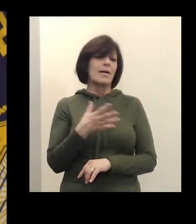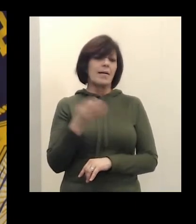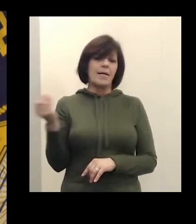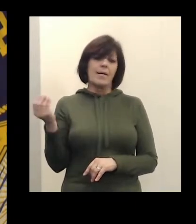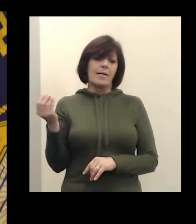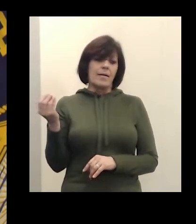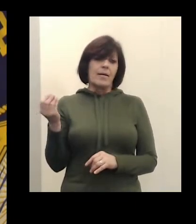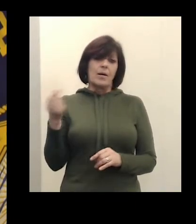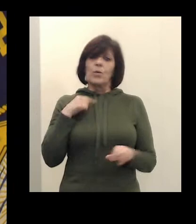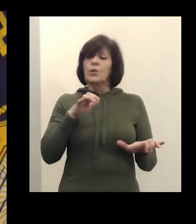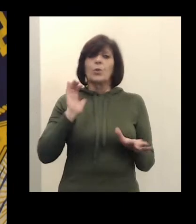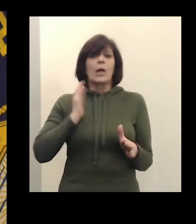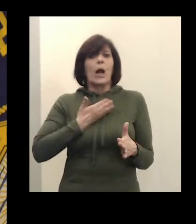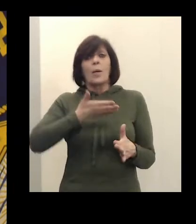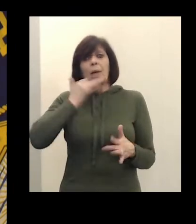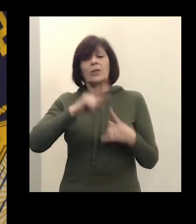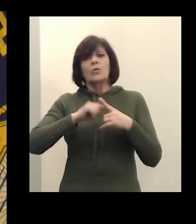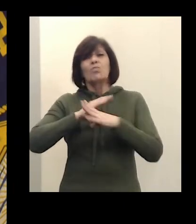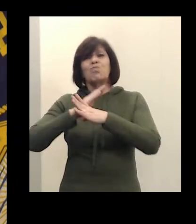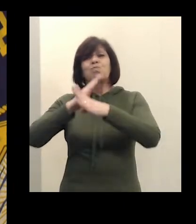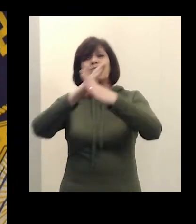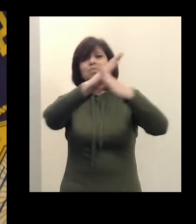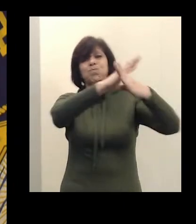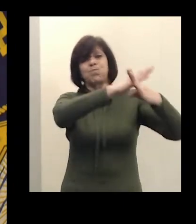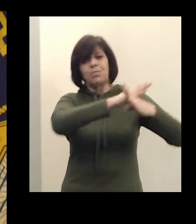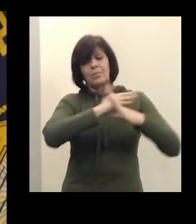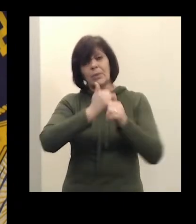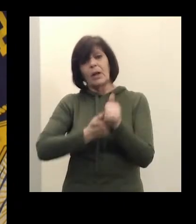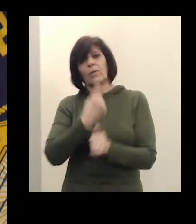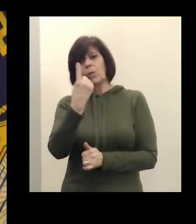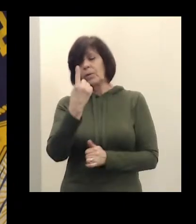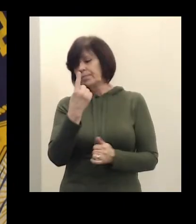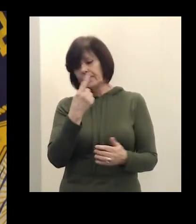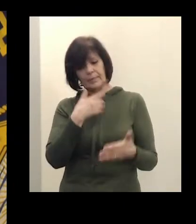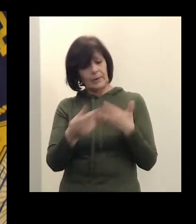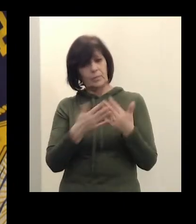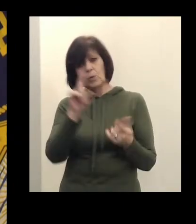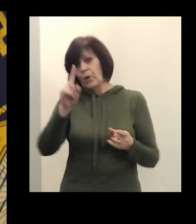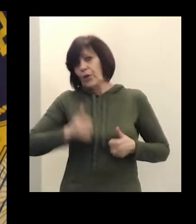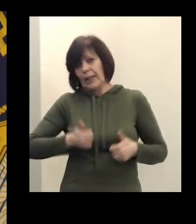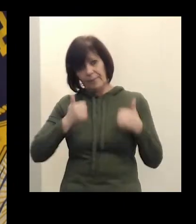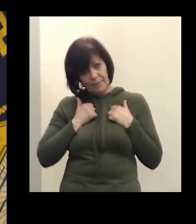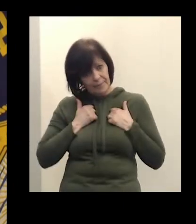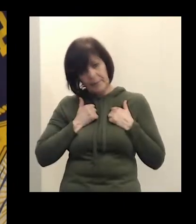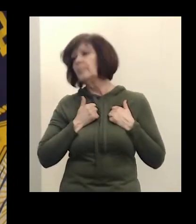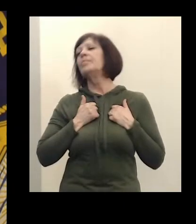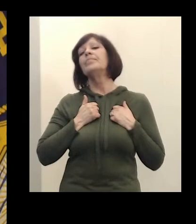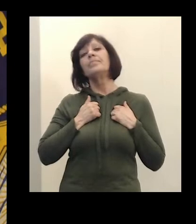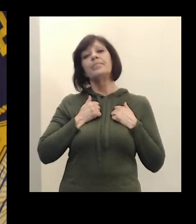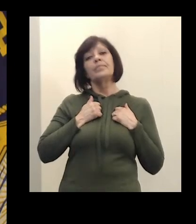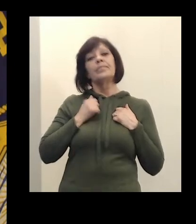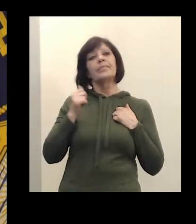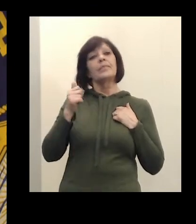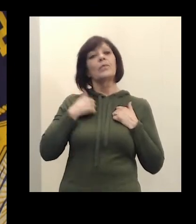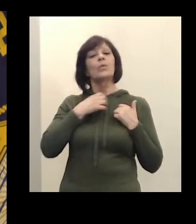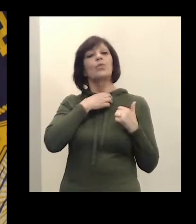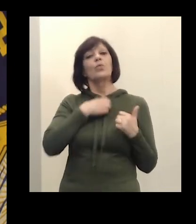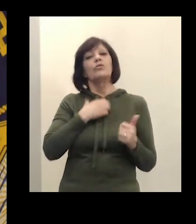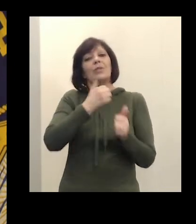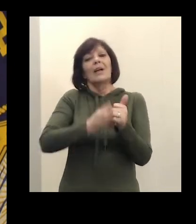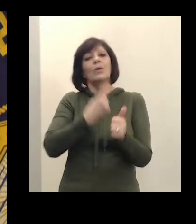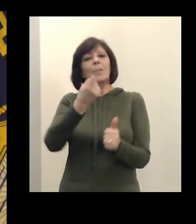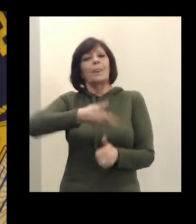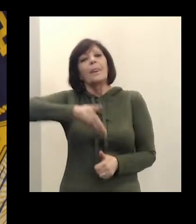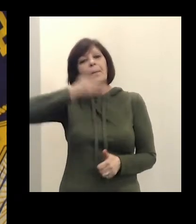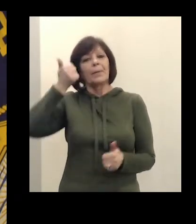doing our best to protect everyone, regardless of where they live. And we certainly wish everyone the best as they go